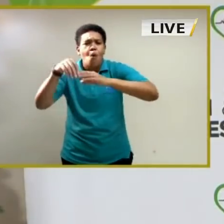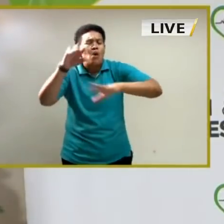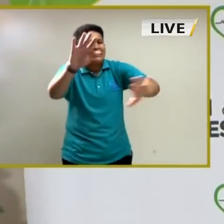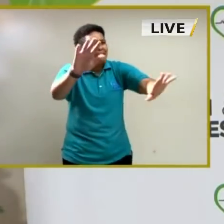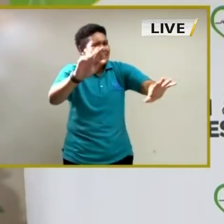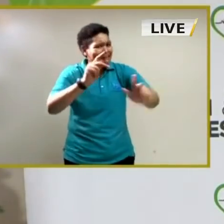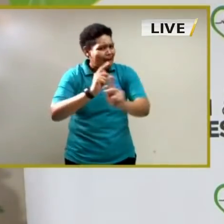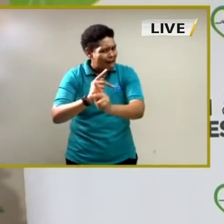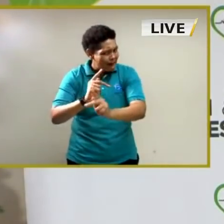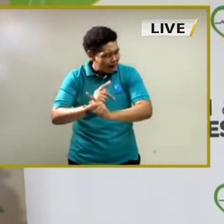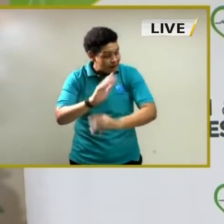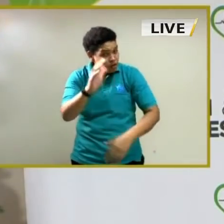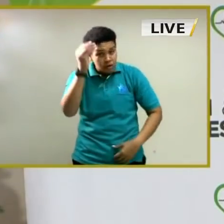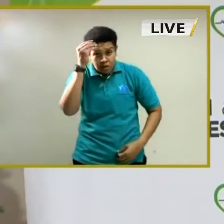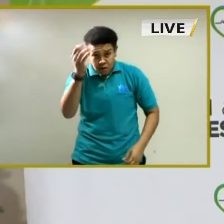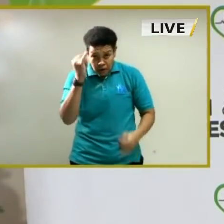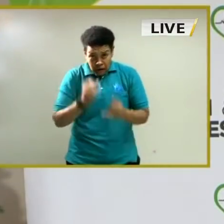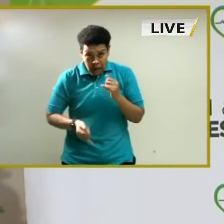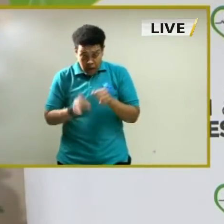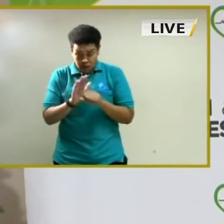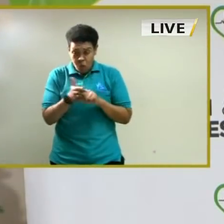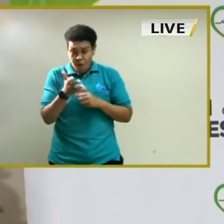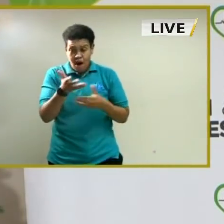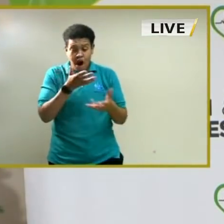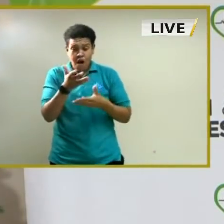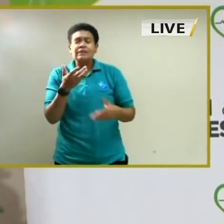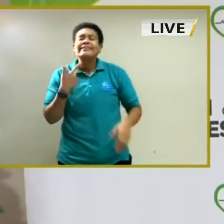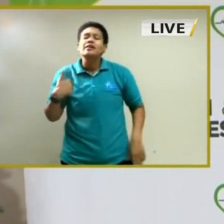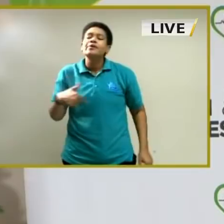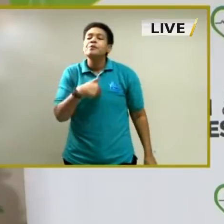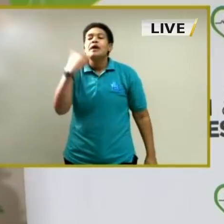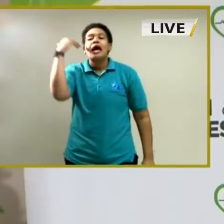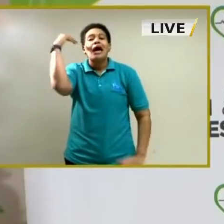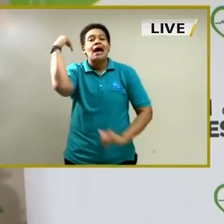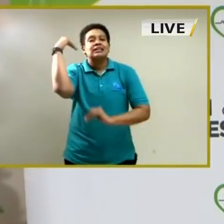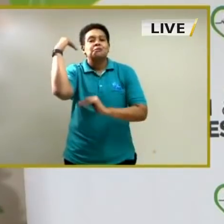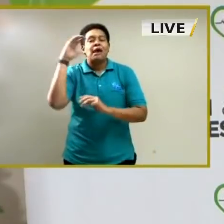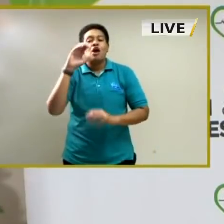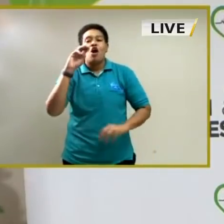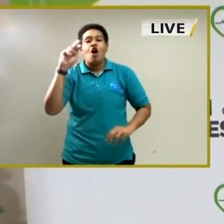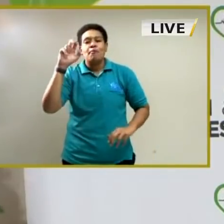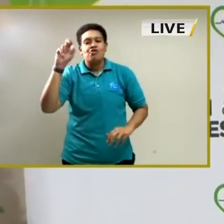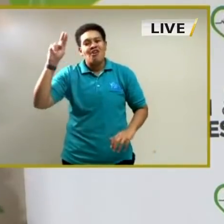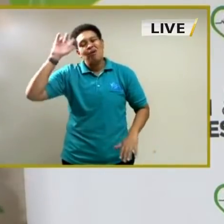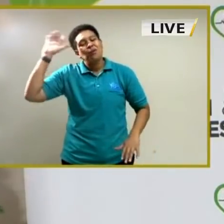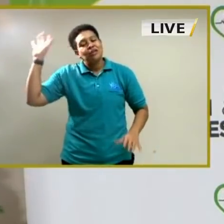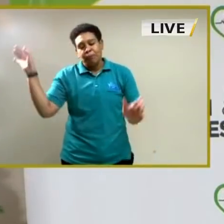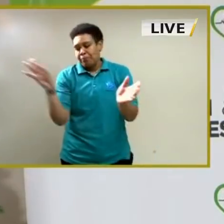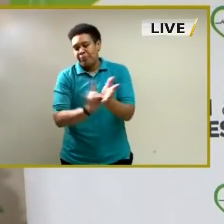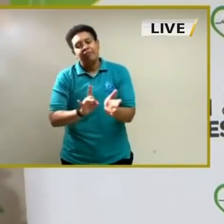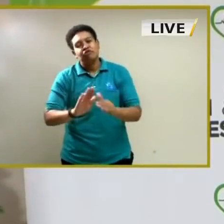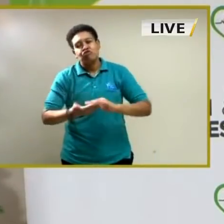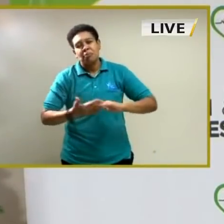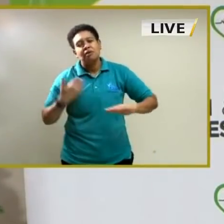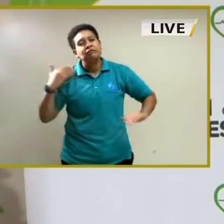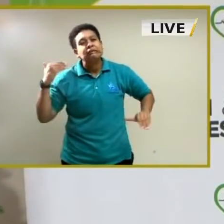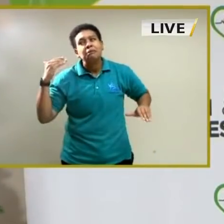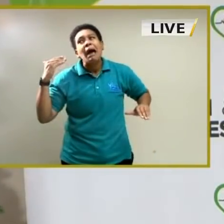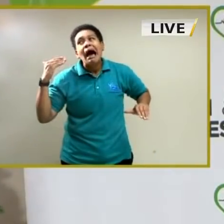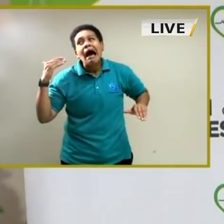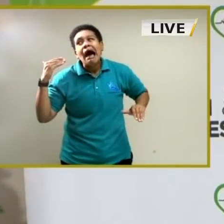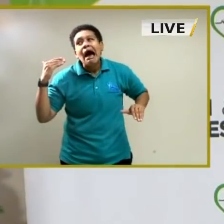COVID conversation, that we do expect that the variant strain will be here very